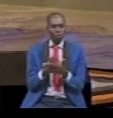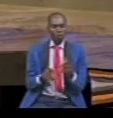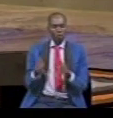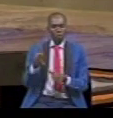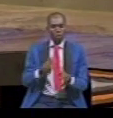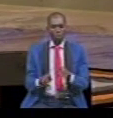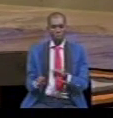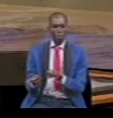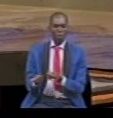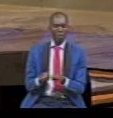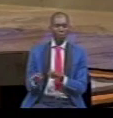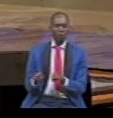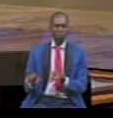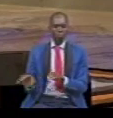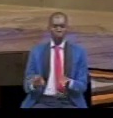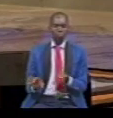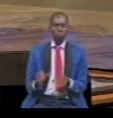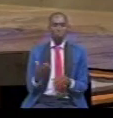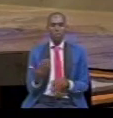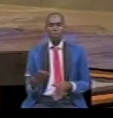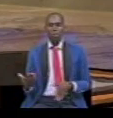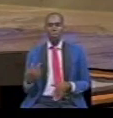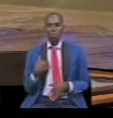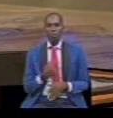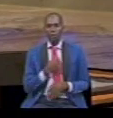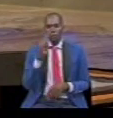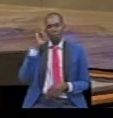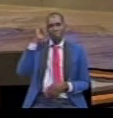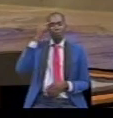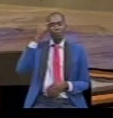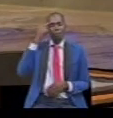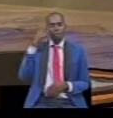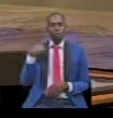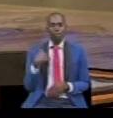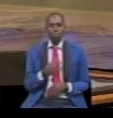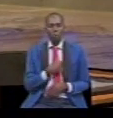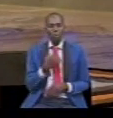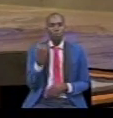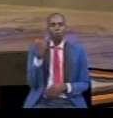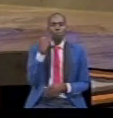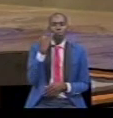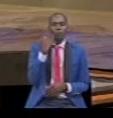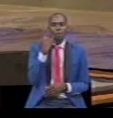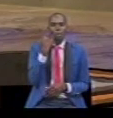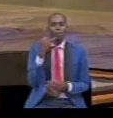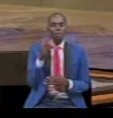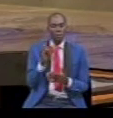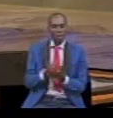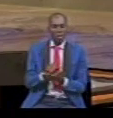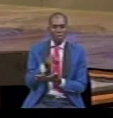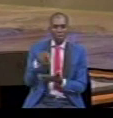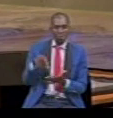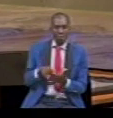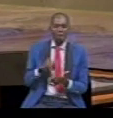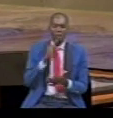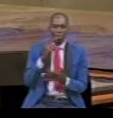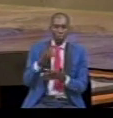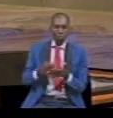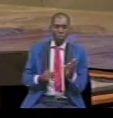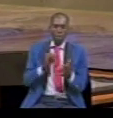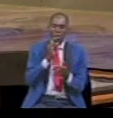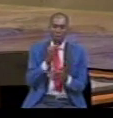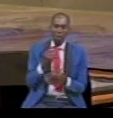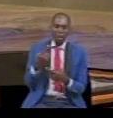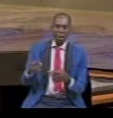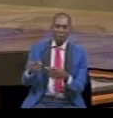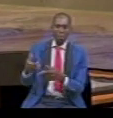people, and then we think, we suppose that this is what is going on,